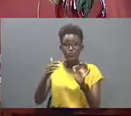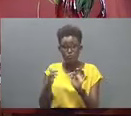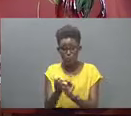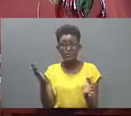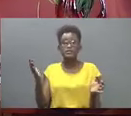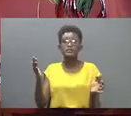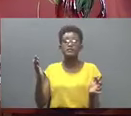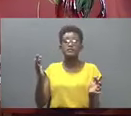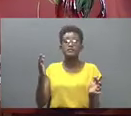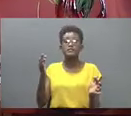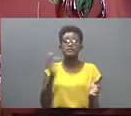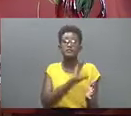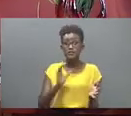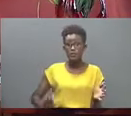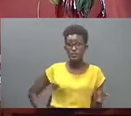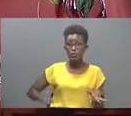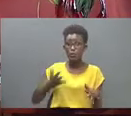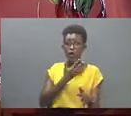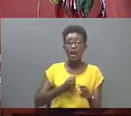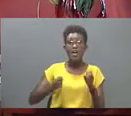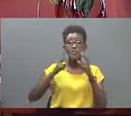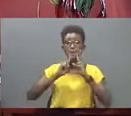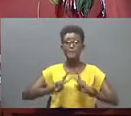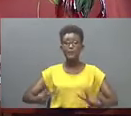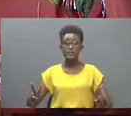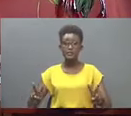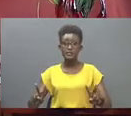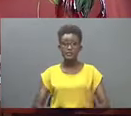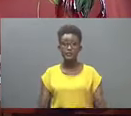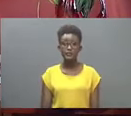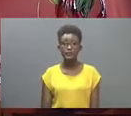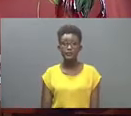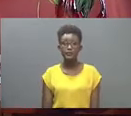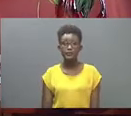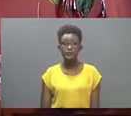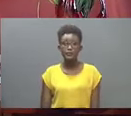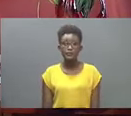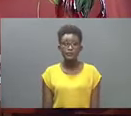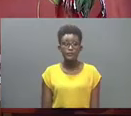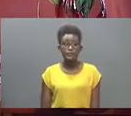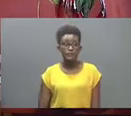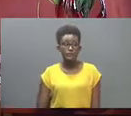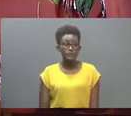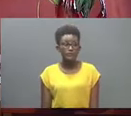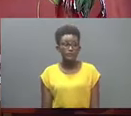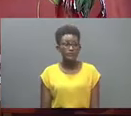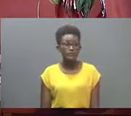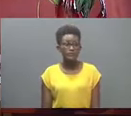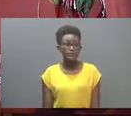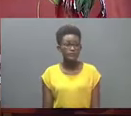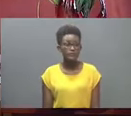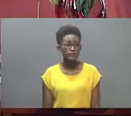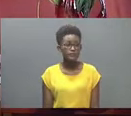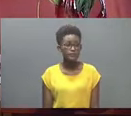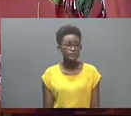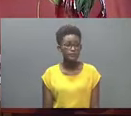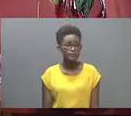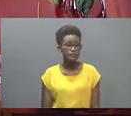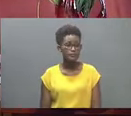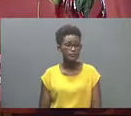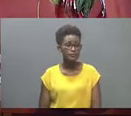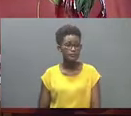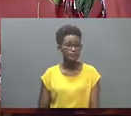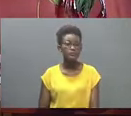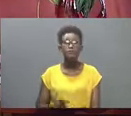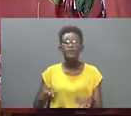peace. Nugongo Satan yaje kwiniyo mpamvu muri Afrika hari inzara hari abantu bicwa n'intambara ariko nayo mbwe ngo twaje kwizera Yesu Kristo dufite